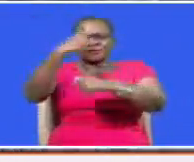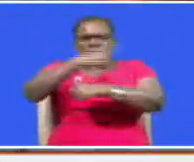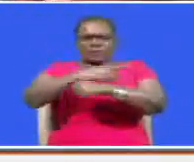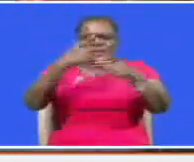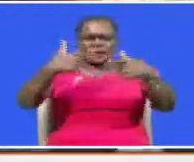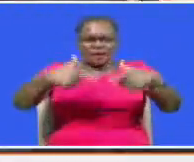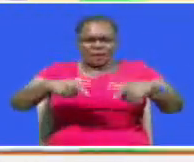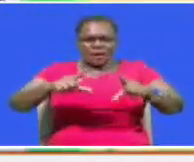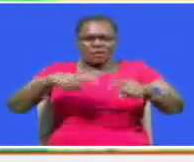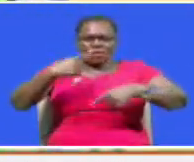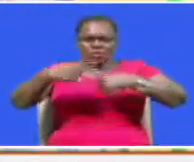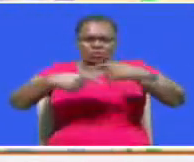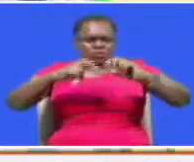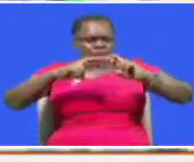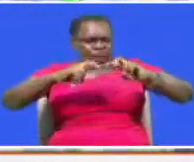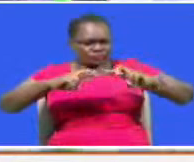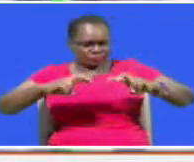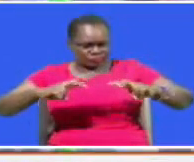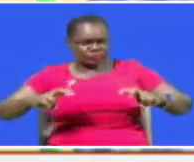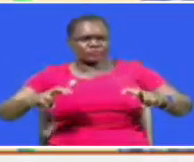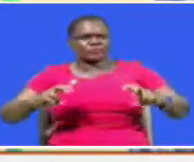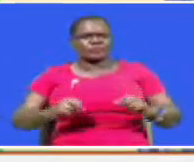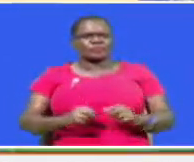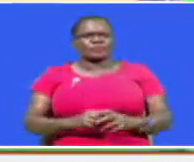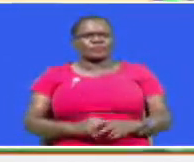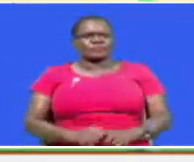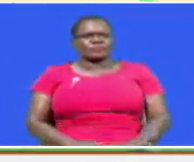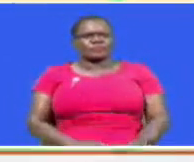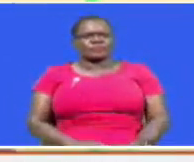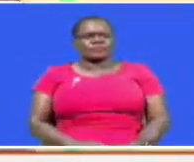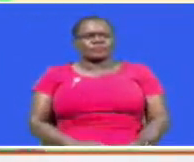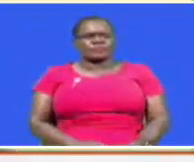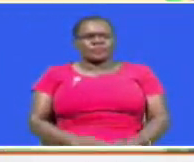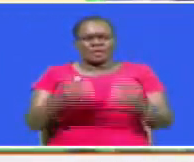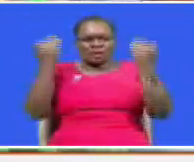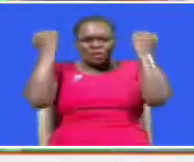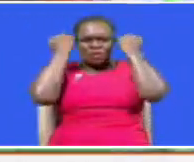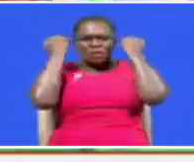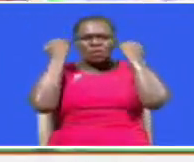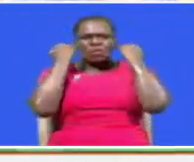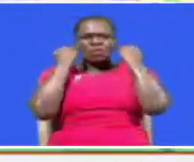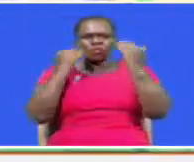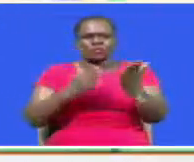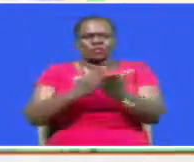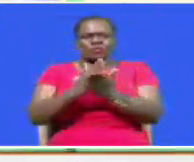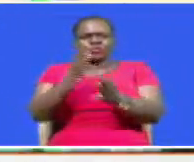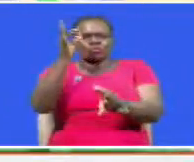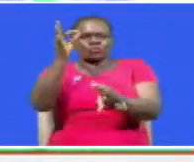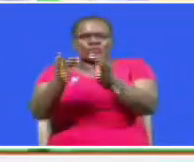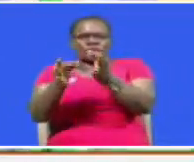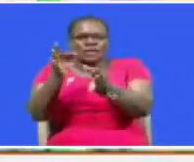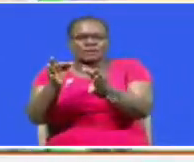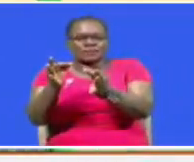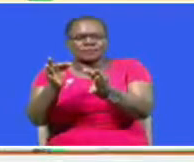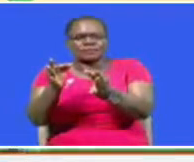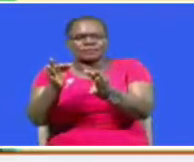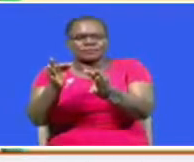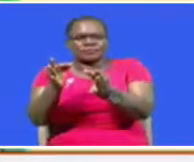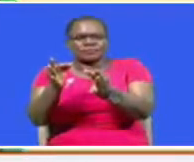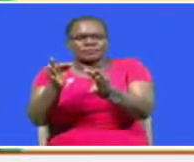to allow them continue with investigations. The court, however, through Principal Magistrate Yusuf